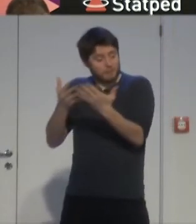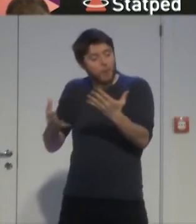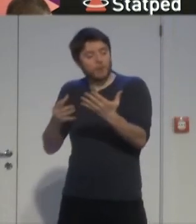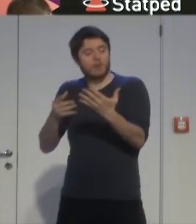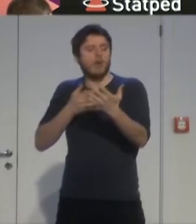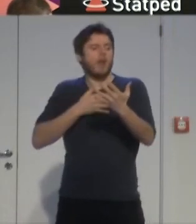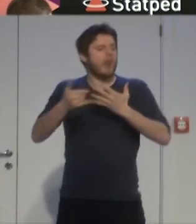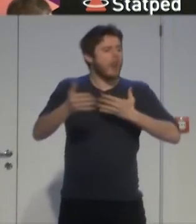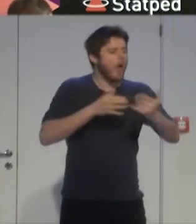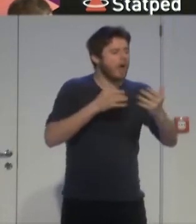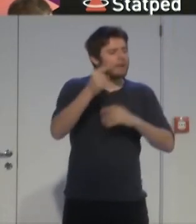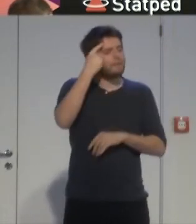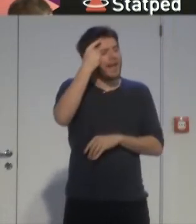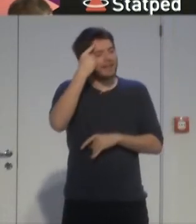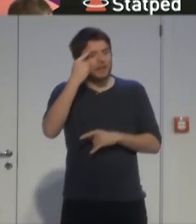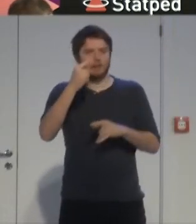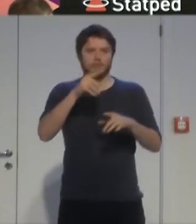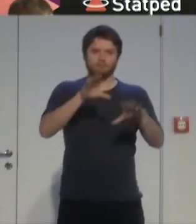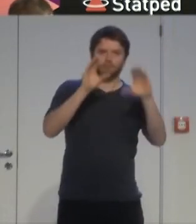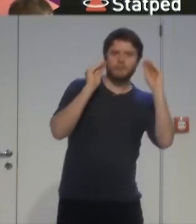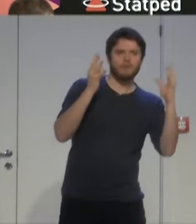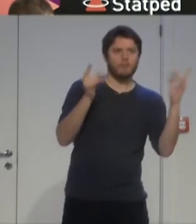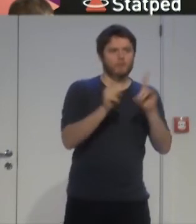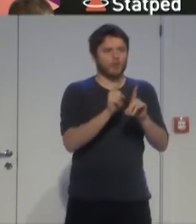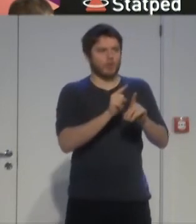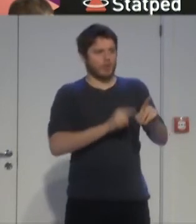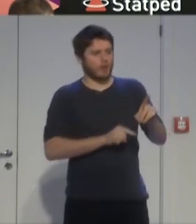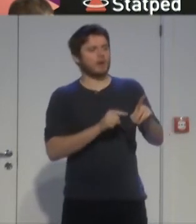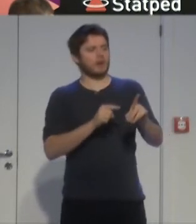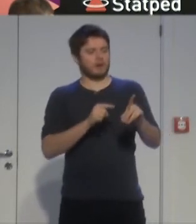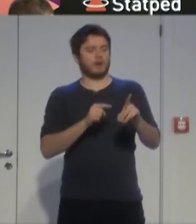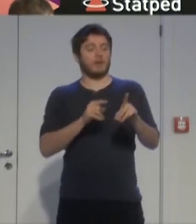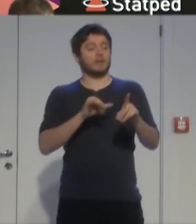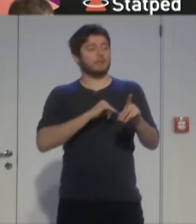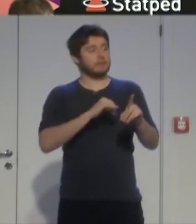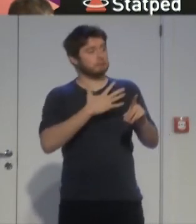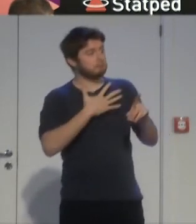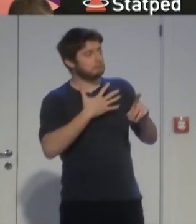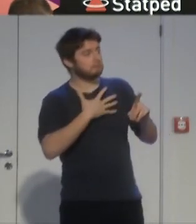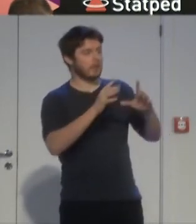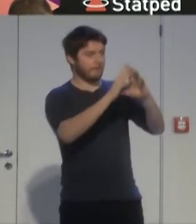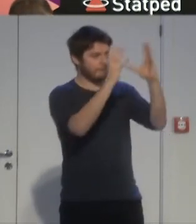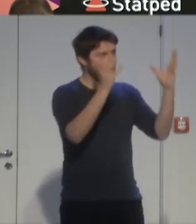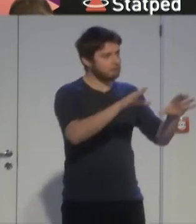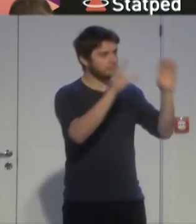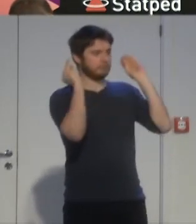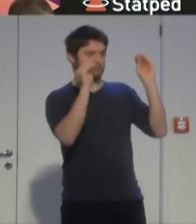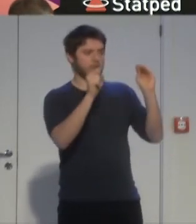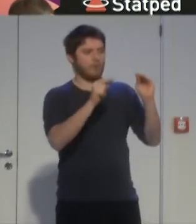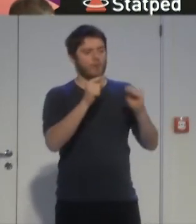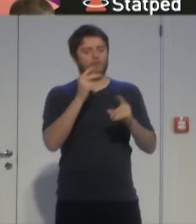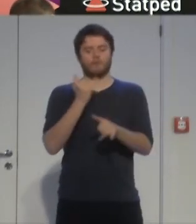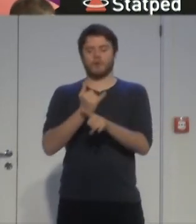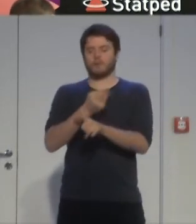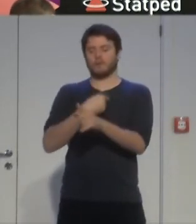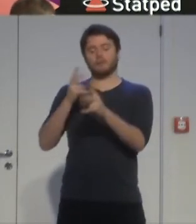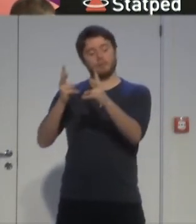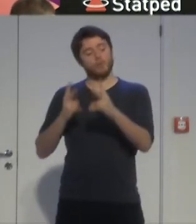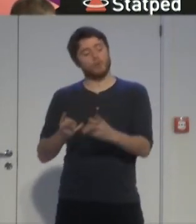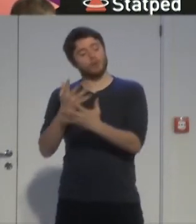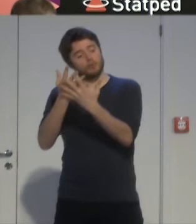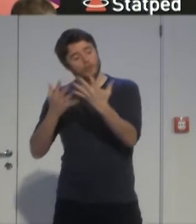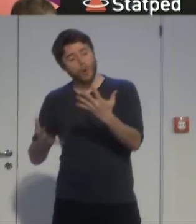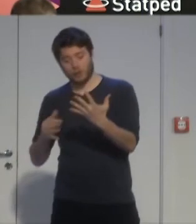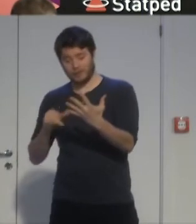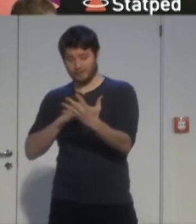making of sense, and the making of language in order to make sense, in order to make meaning. And the use of language in order to